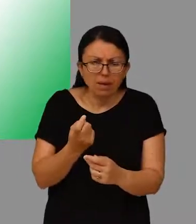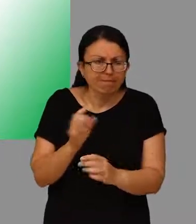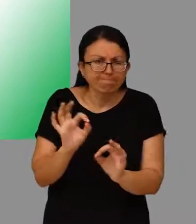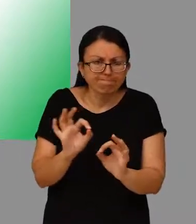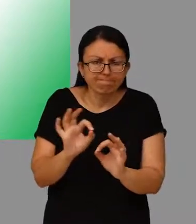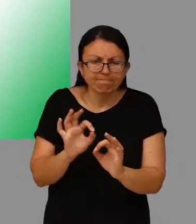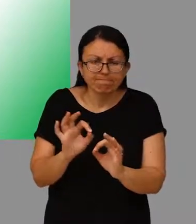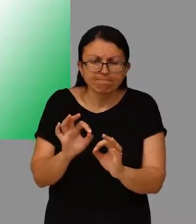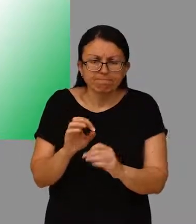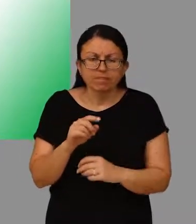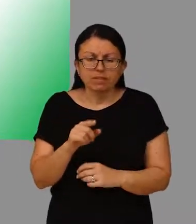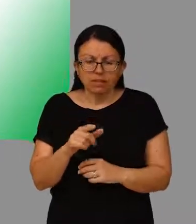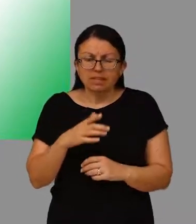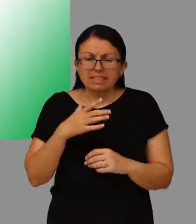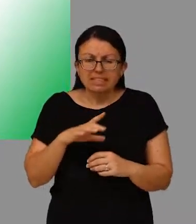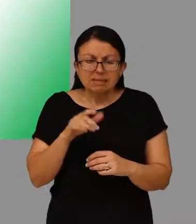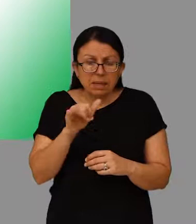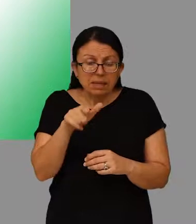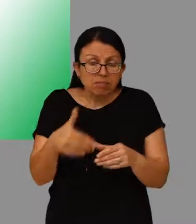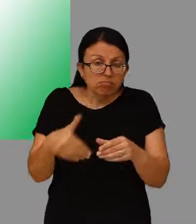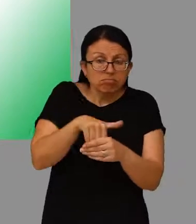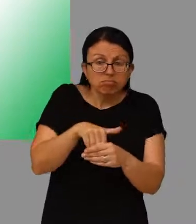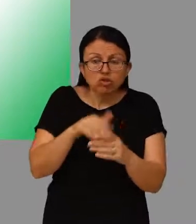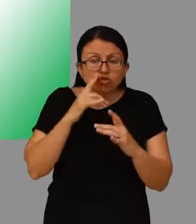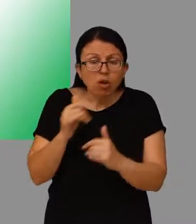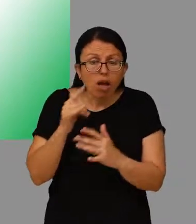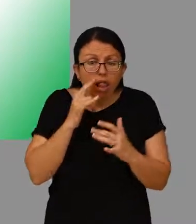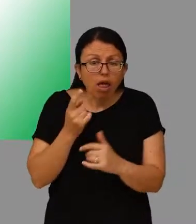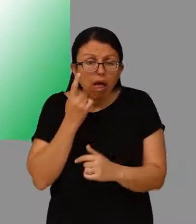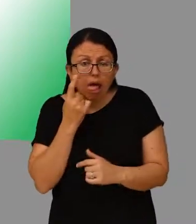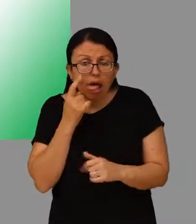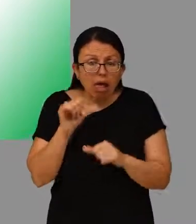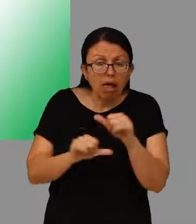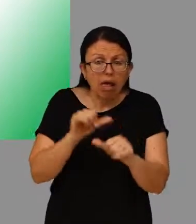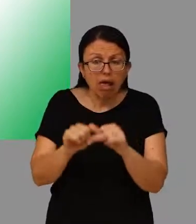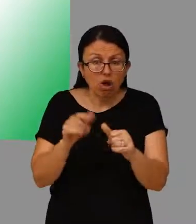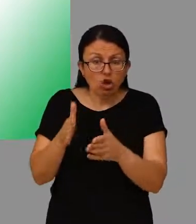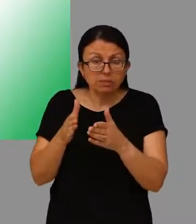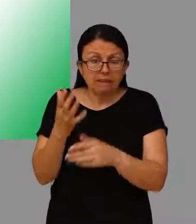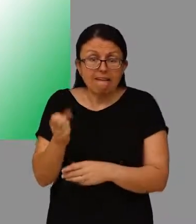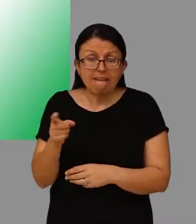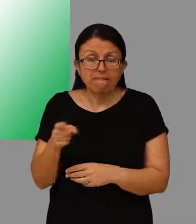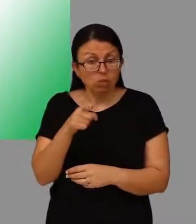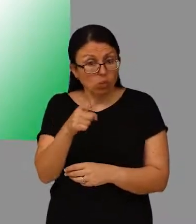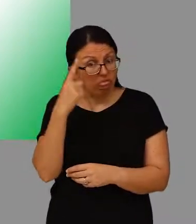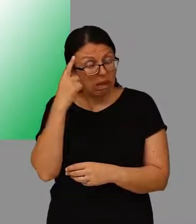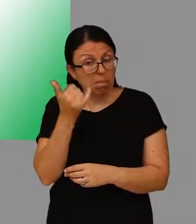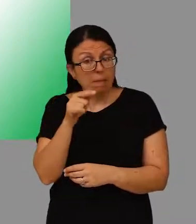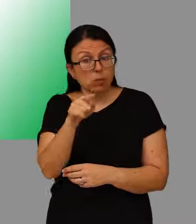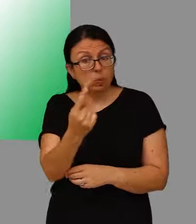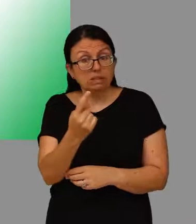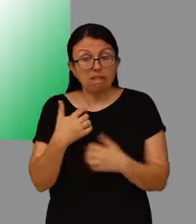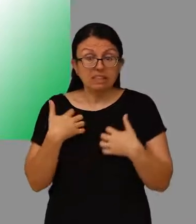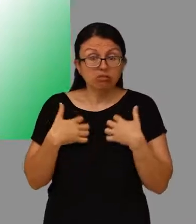able to participate in clinical trials. We don't actually operate many of these here at the hospital, but if you think that you